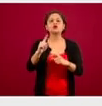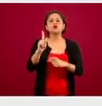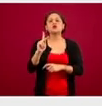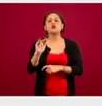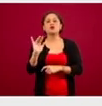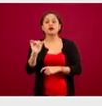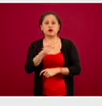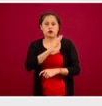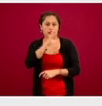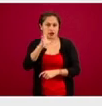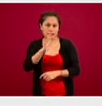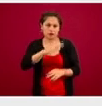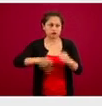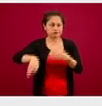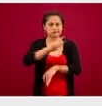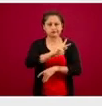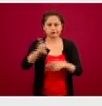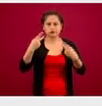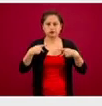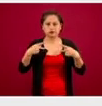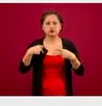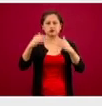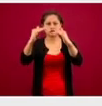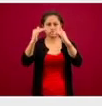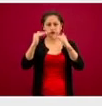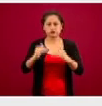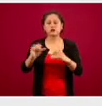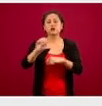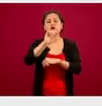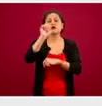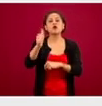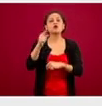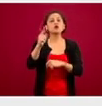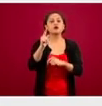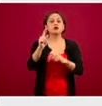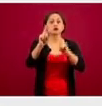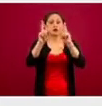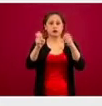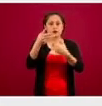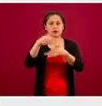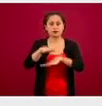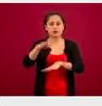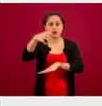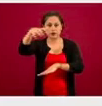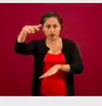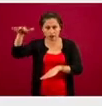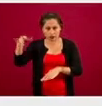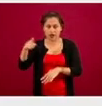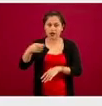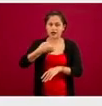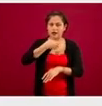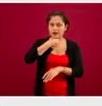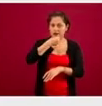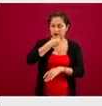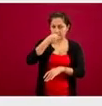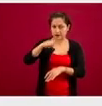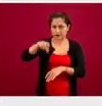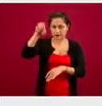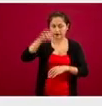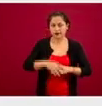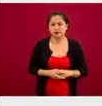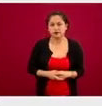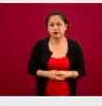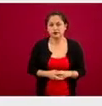and do not spread fake news. That one's really important. Let's go to another section, for example. Senior citizens. This is senior